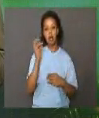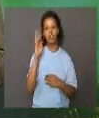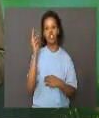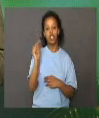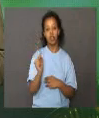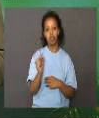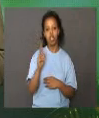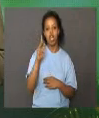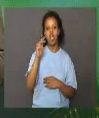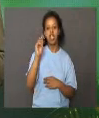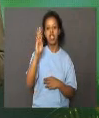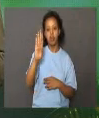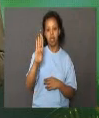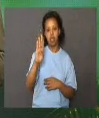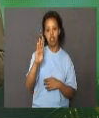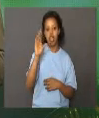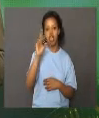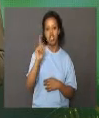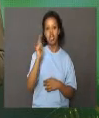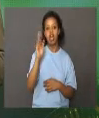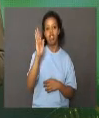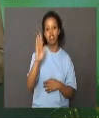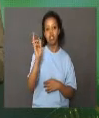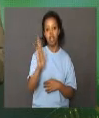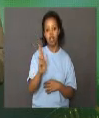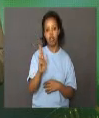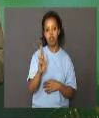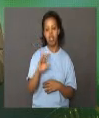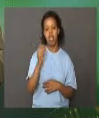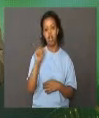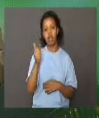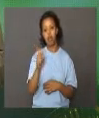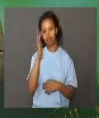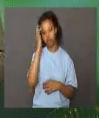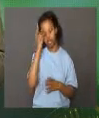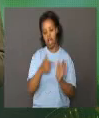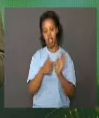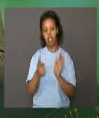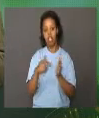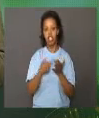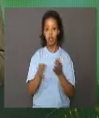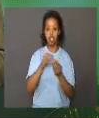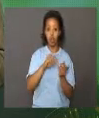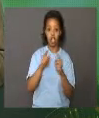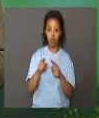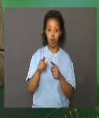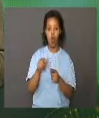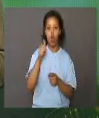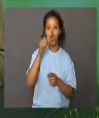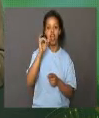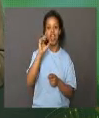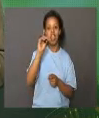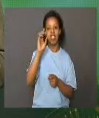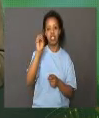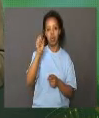tuberculosis, and forms of cancer, leading to the onset of AIDS. This brings